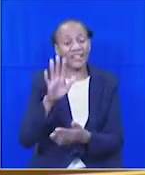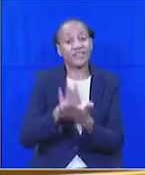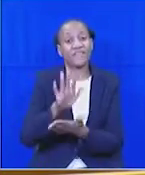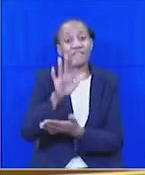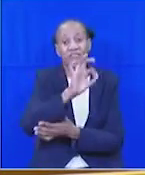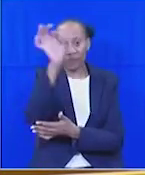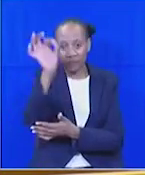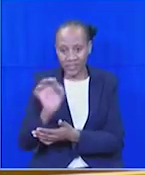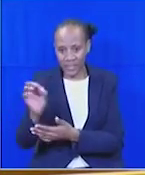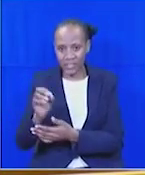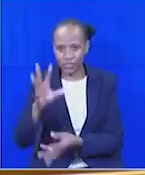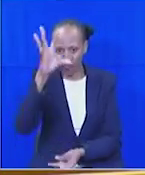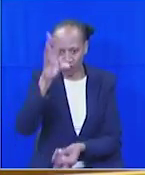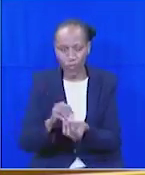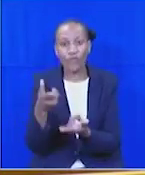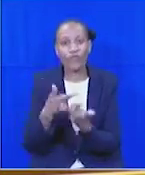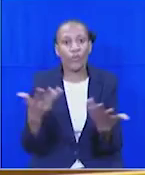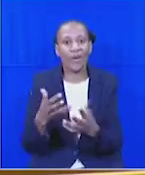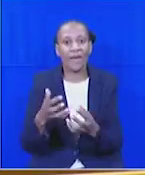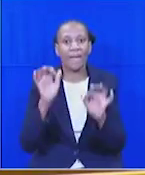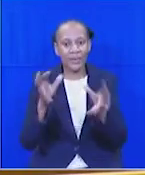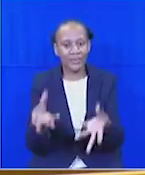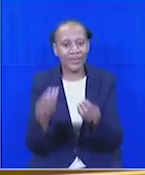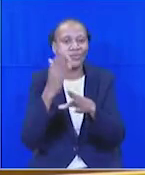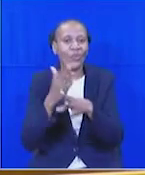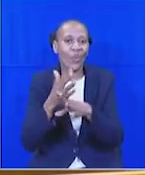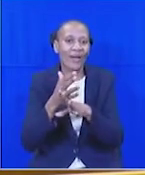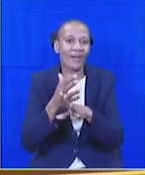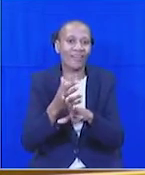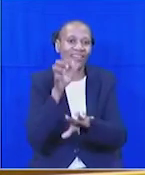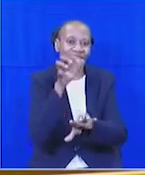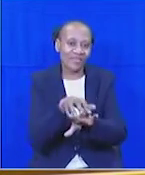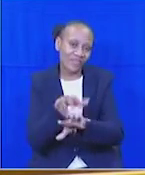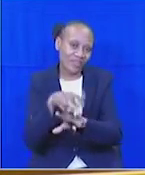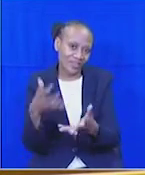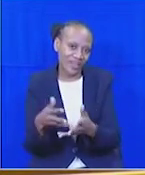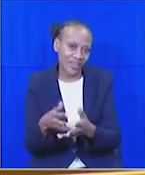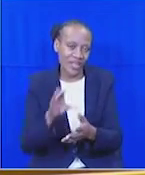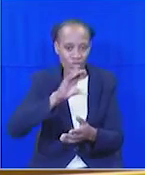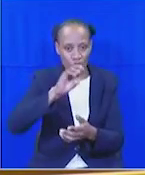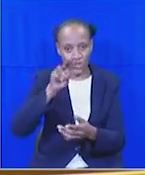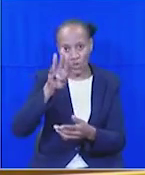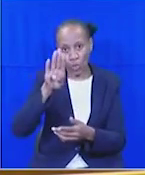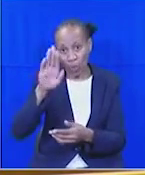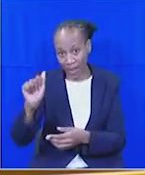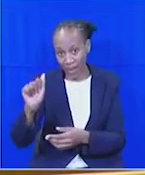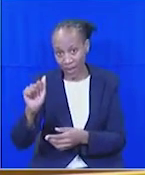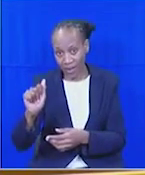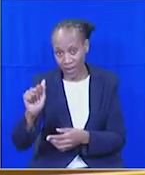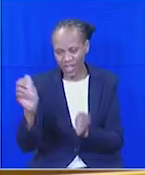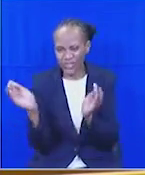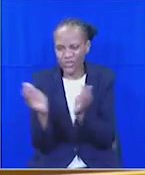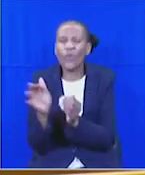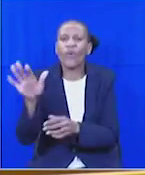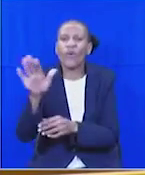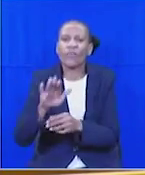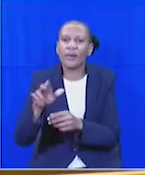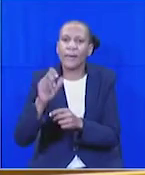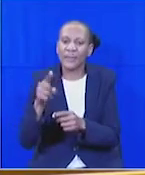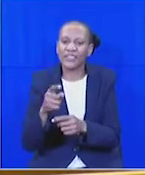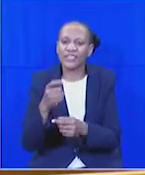total employment comes from agriculture. Cuba, a small island in the Caribbean, manages to produce organic food with the use